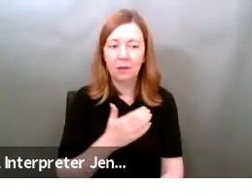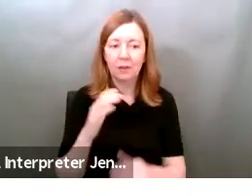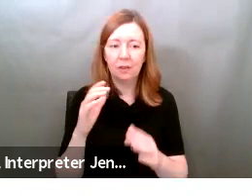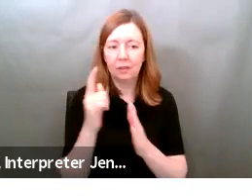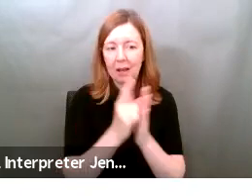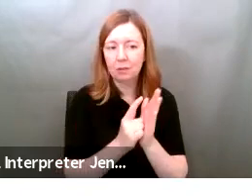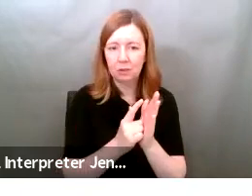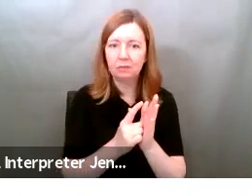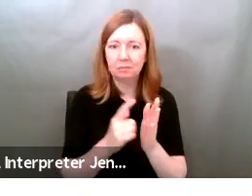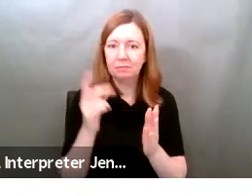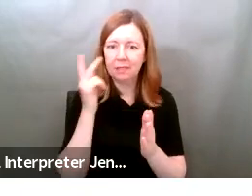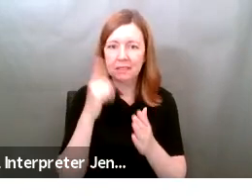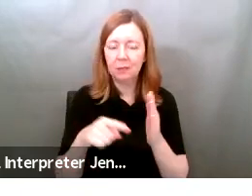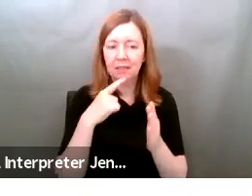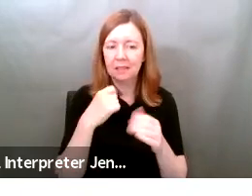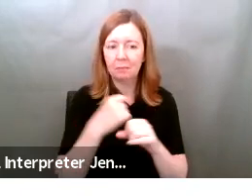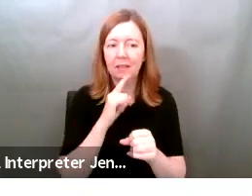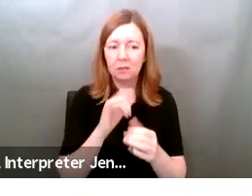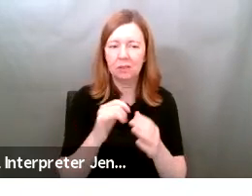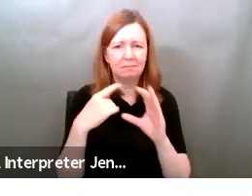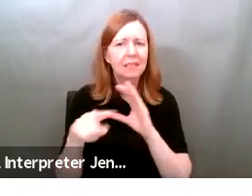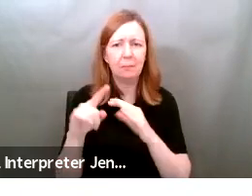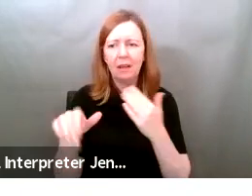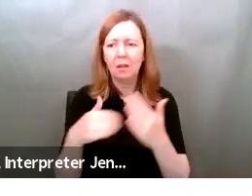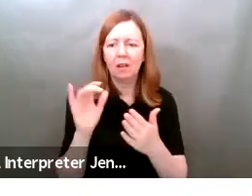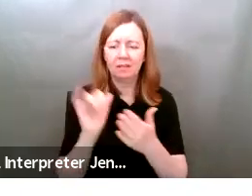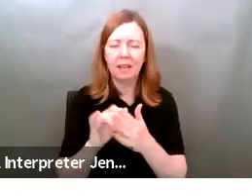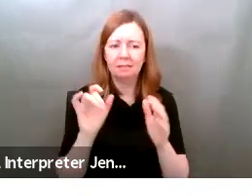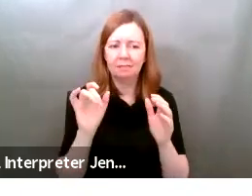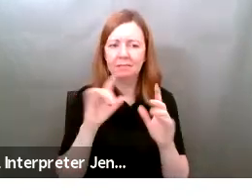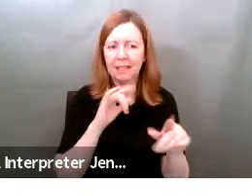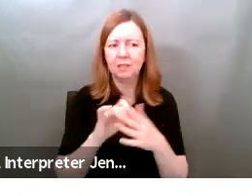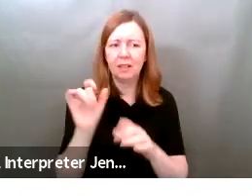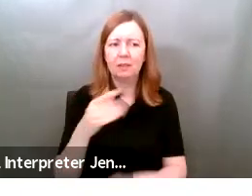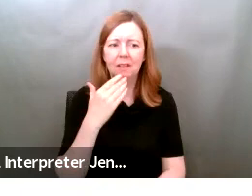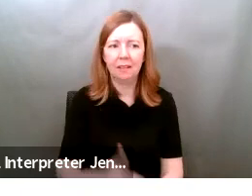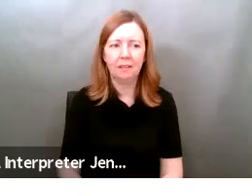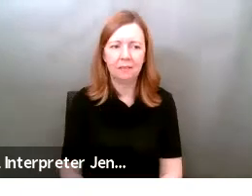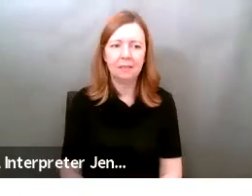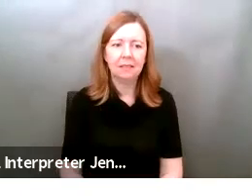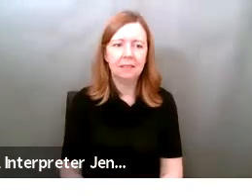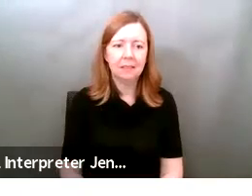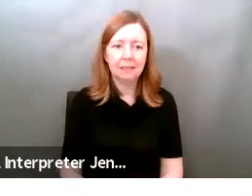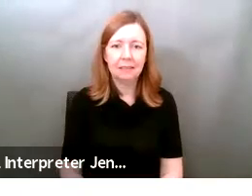counsel and see what he has to say, and make sure to email all of you with the answer to that question. So thank you.